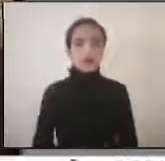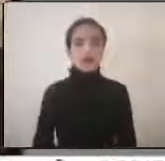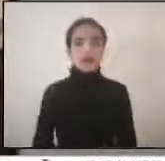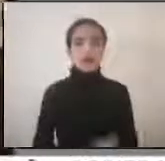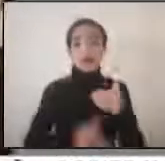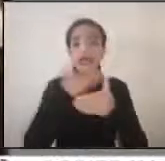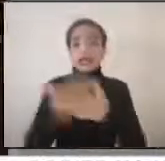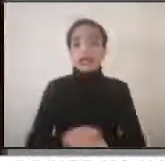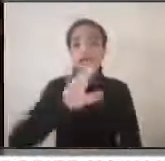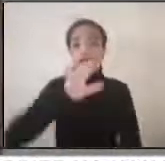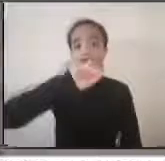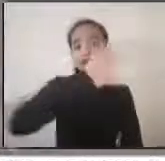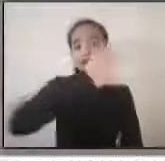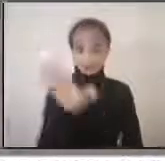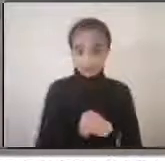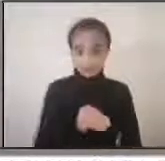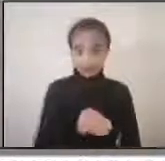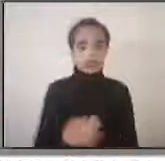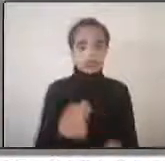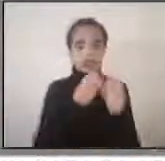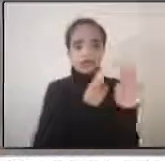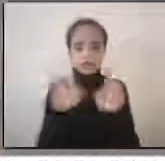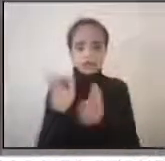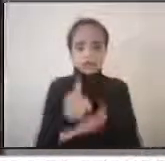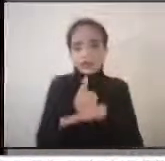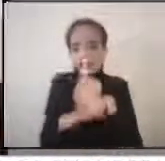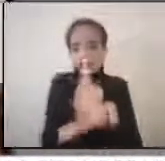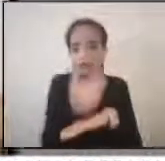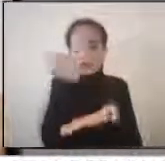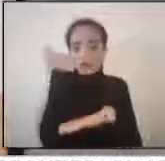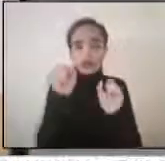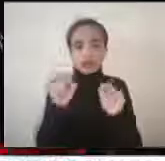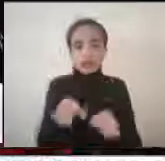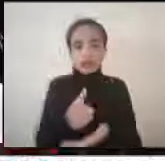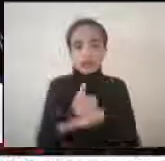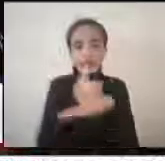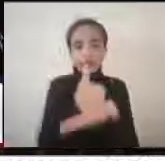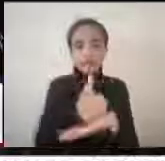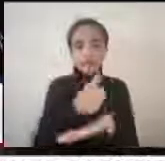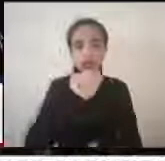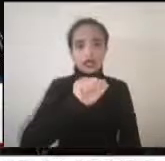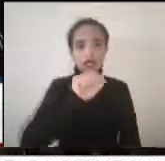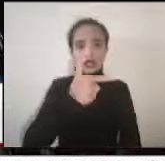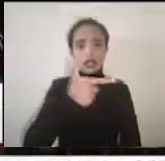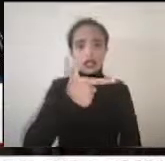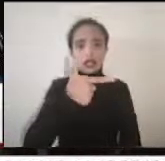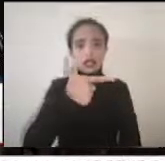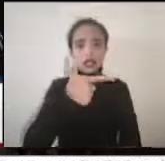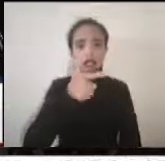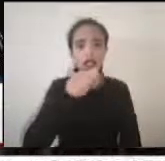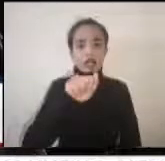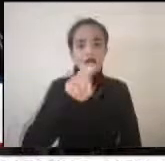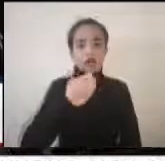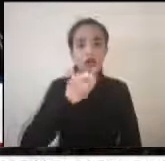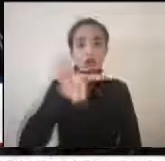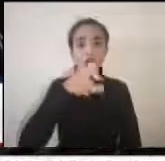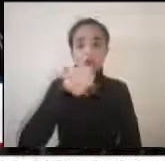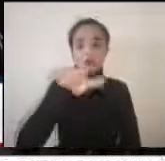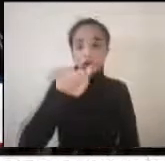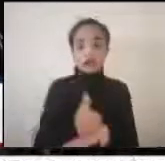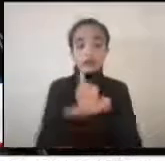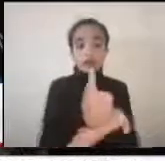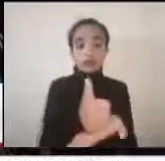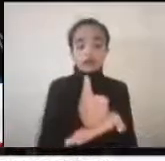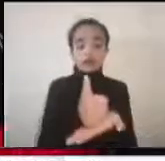naman handang tumulong para maayudahan ng Angola ng langis ang Pilipinas. Is there any commitment from South Africa? We